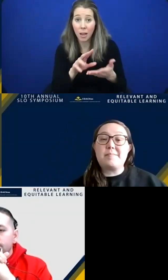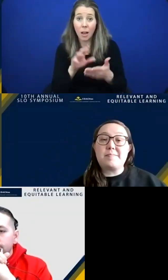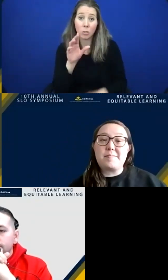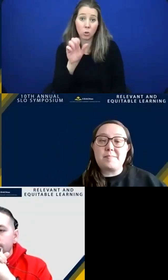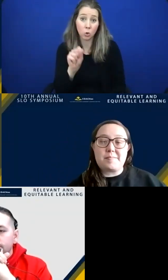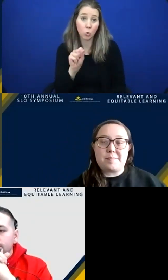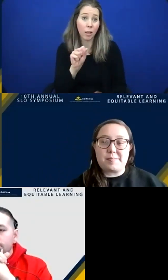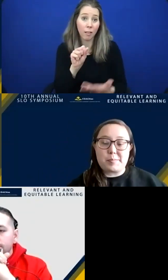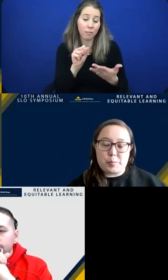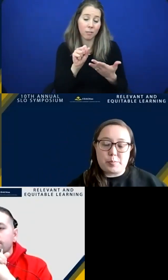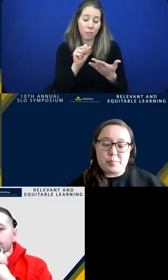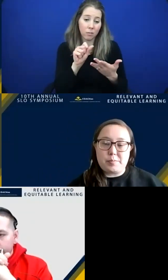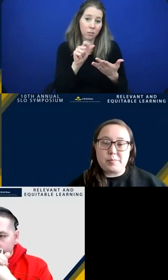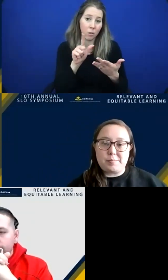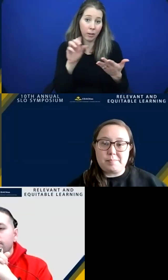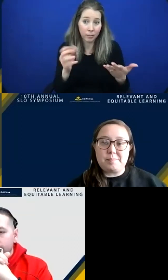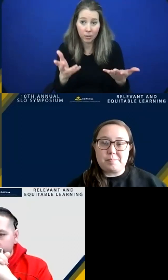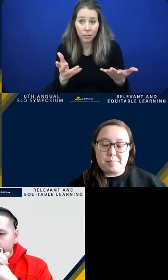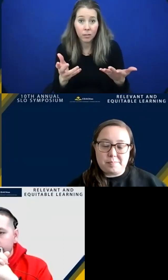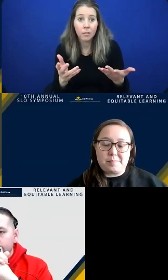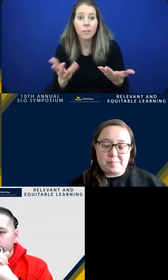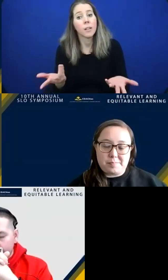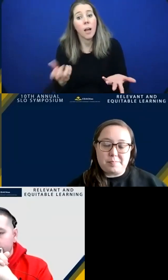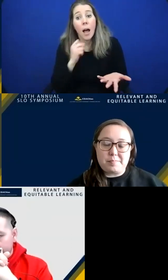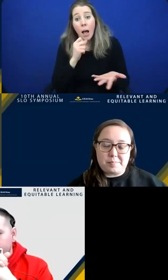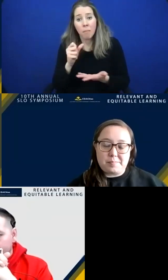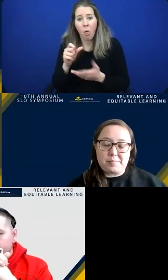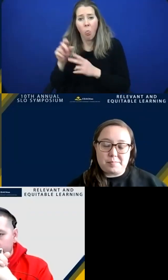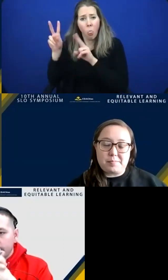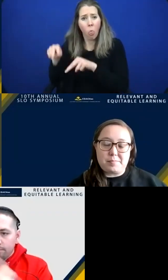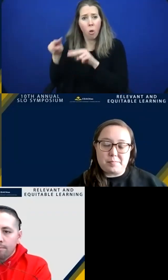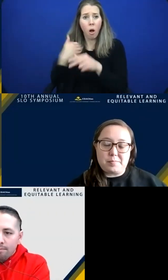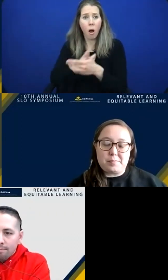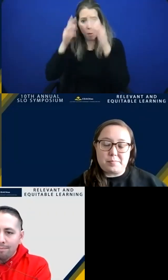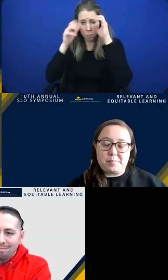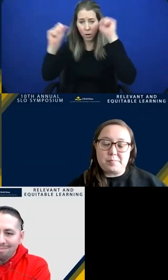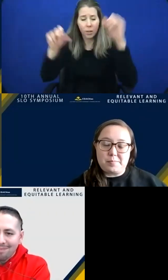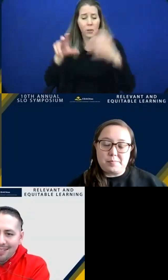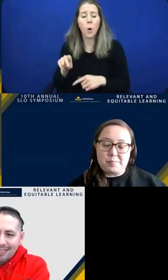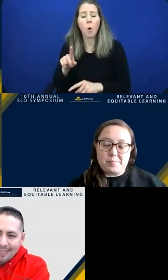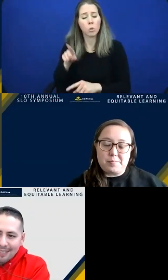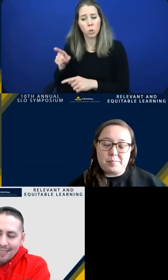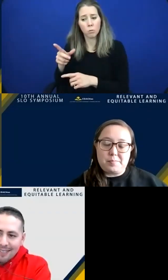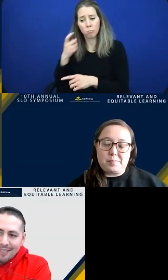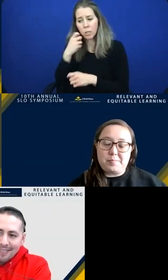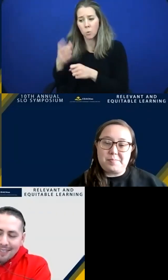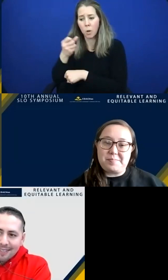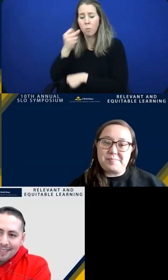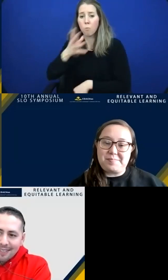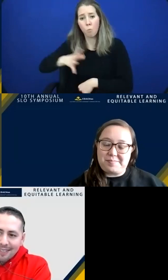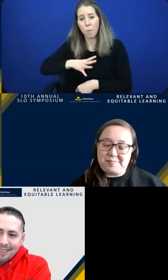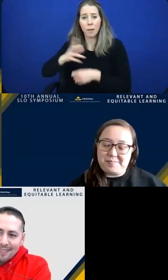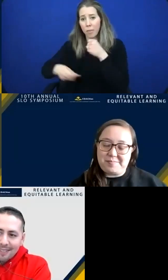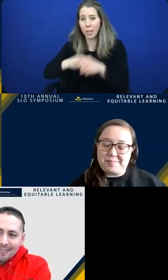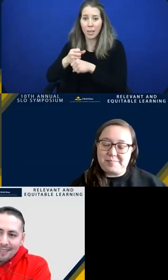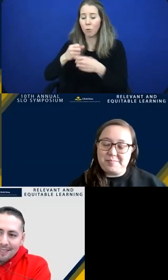the president's talking about student learning. And I'm not dissing our president. She just won a Woman of the Year award for at ASU